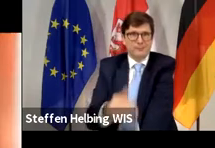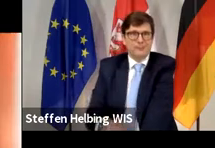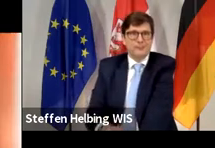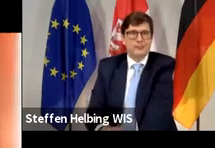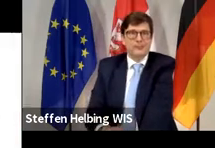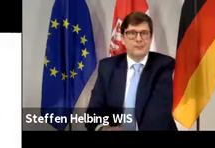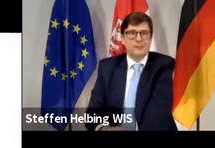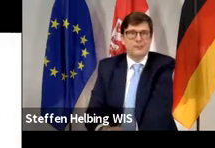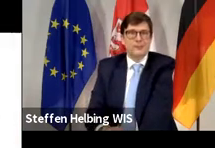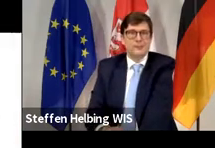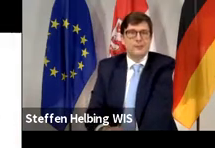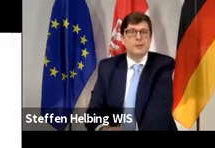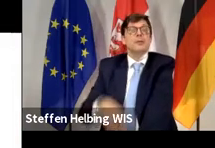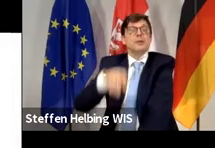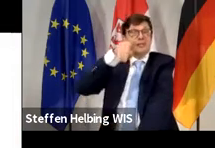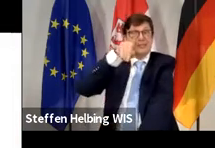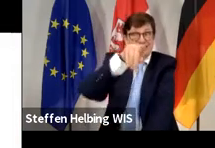next slide, please.